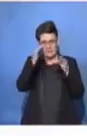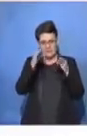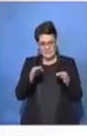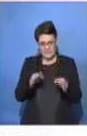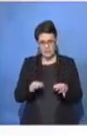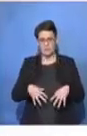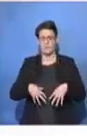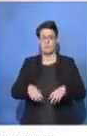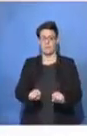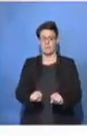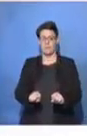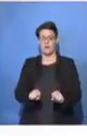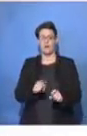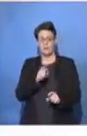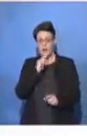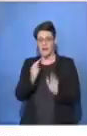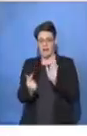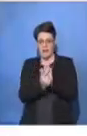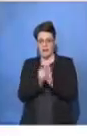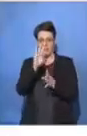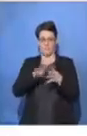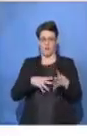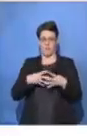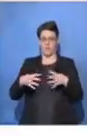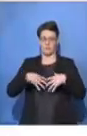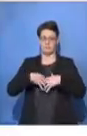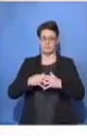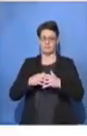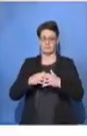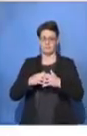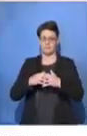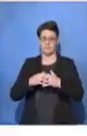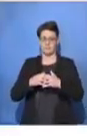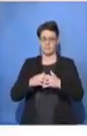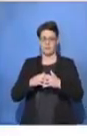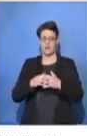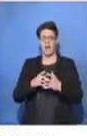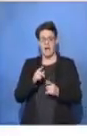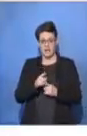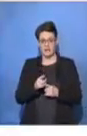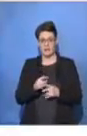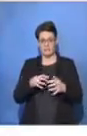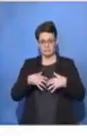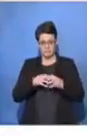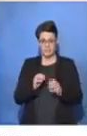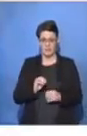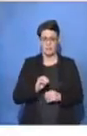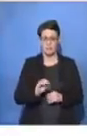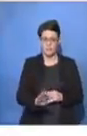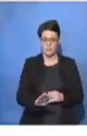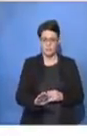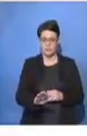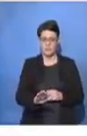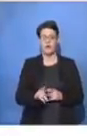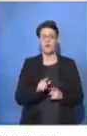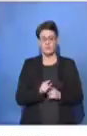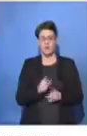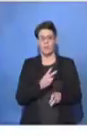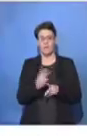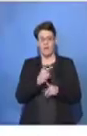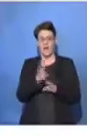been taken to make a legal framework, and a legal framework has been put in place which provides for